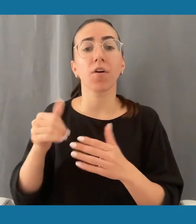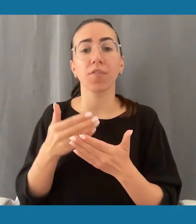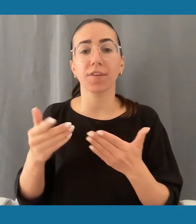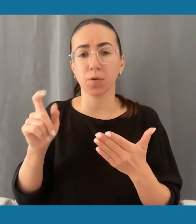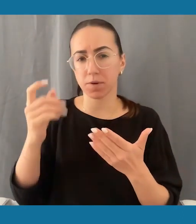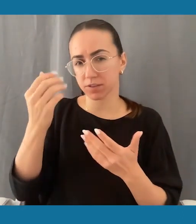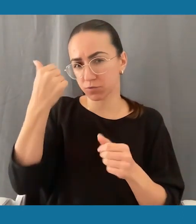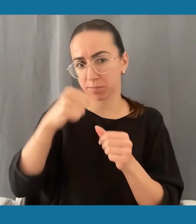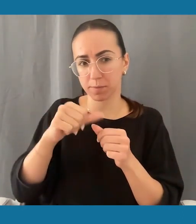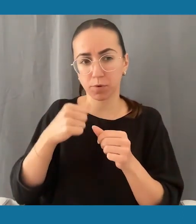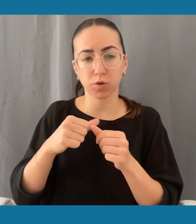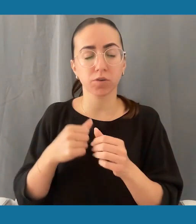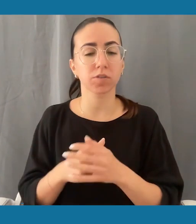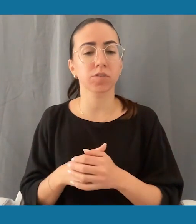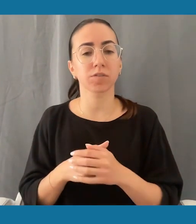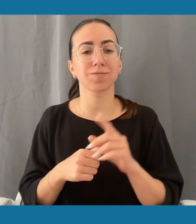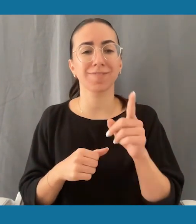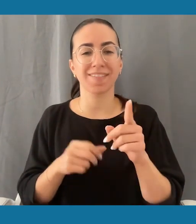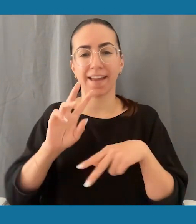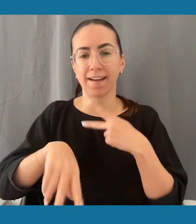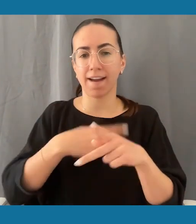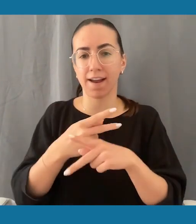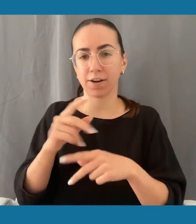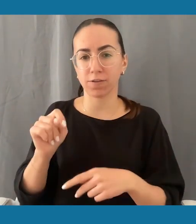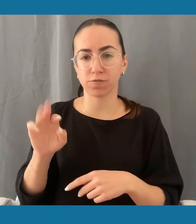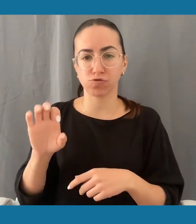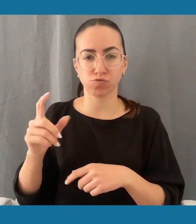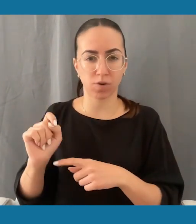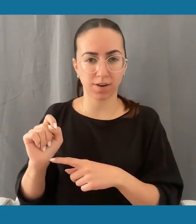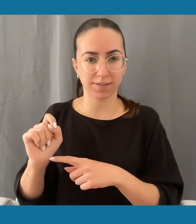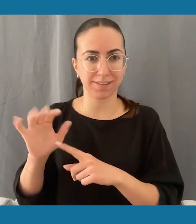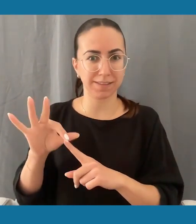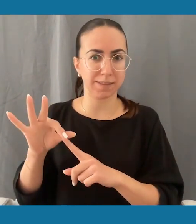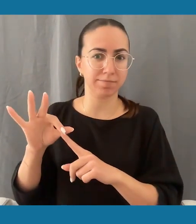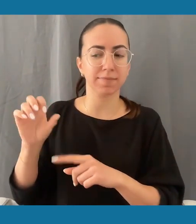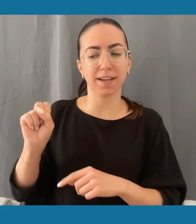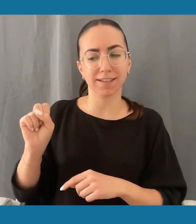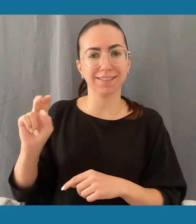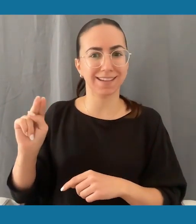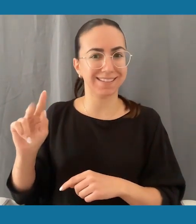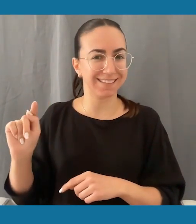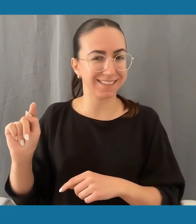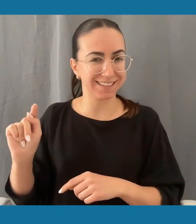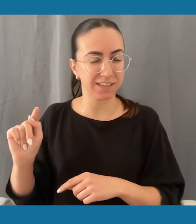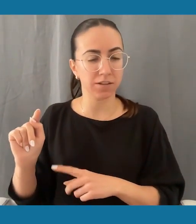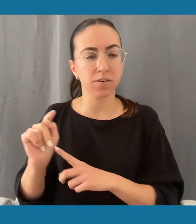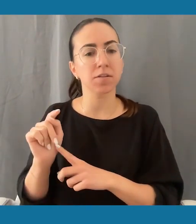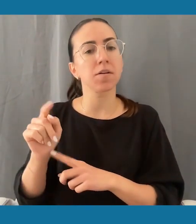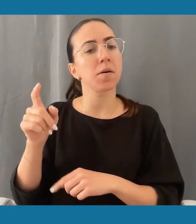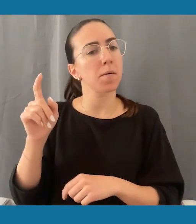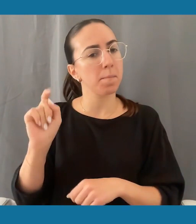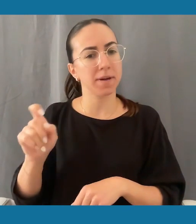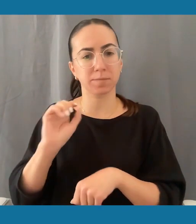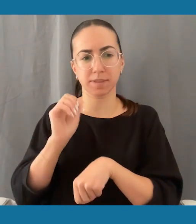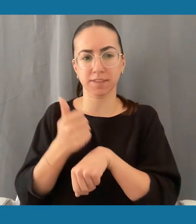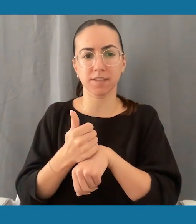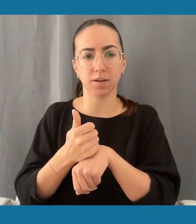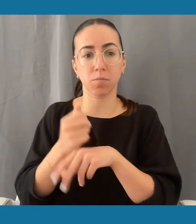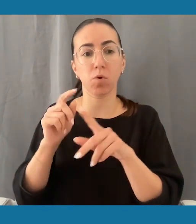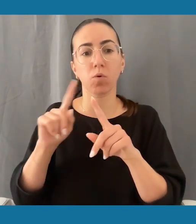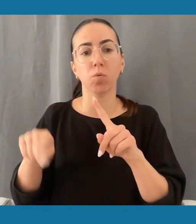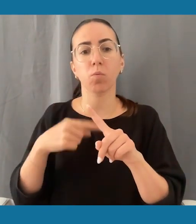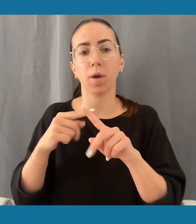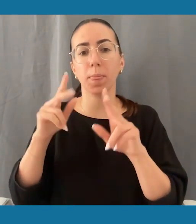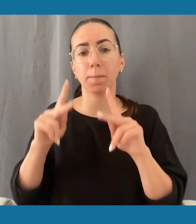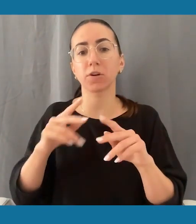remember is that this type of trust, this type of special needs trust, must be set up when the individual